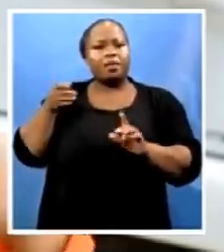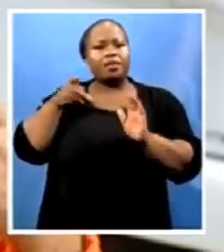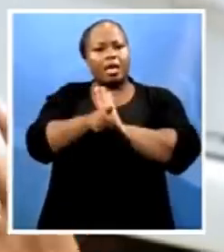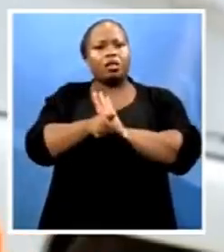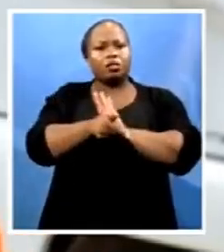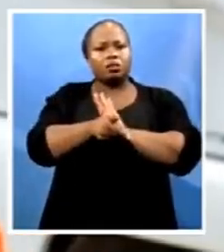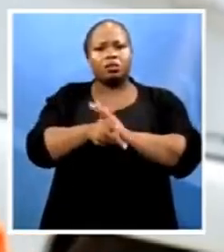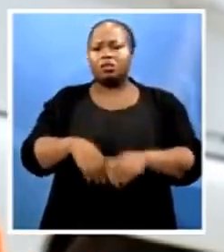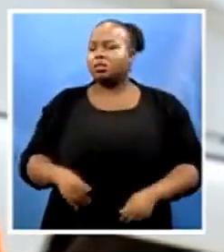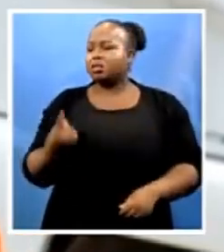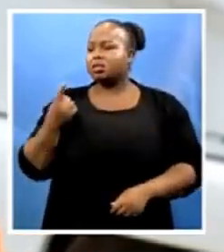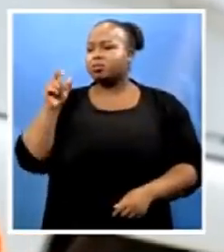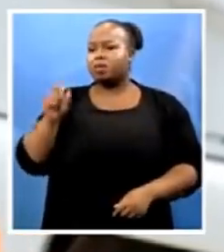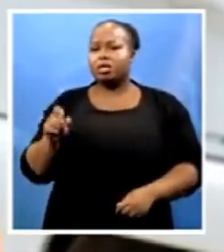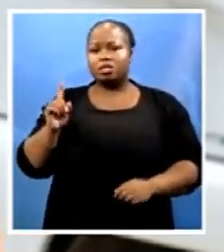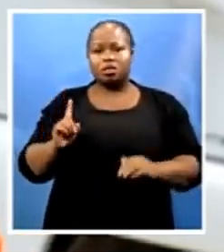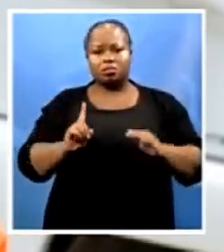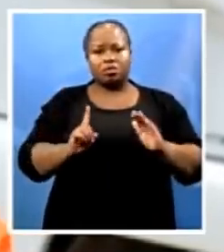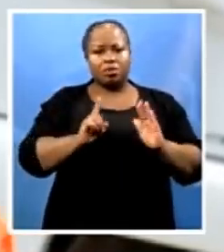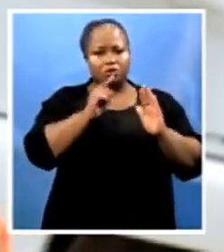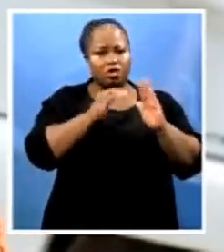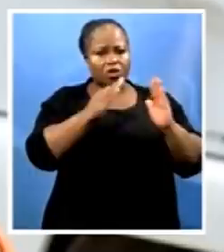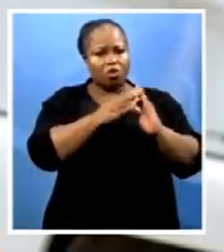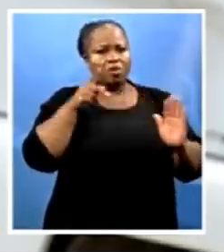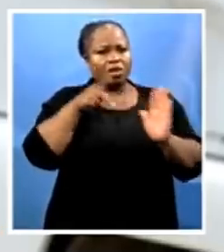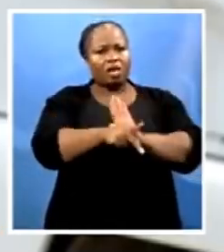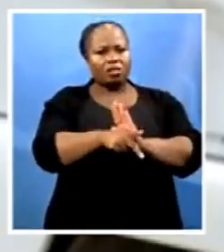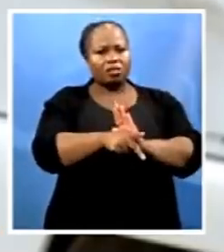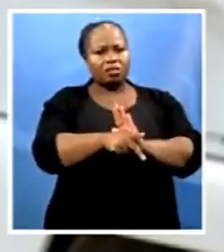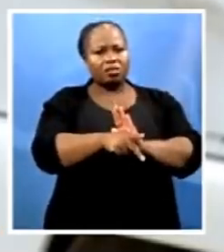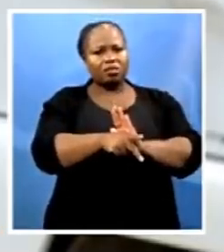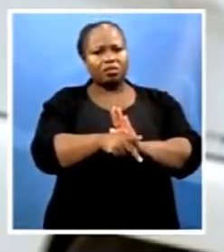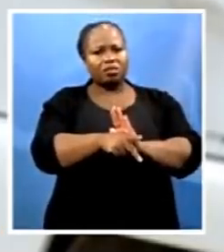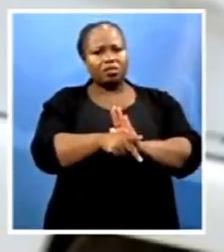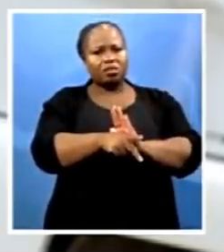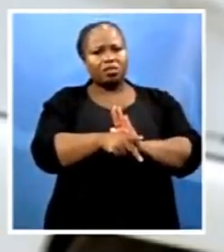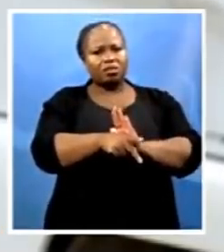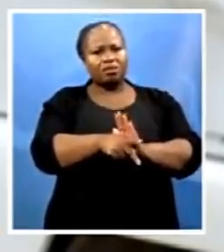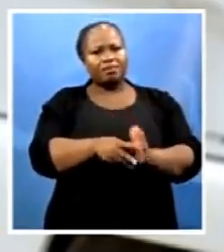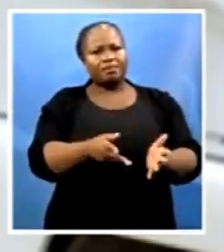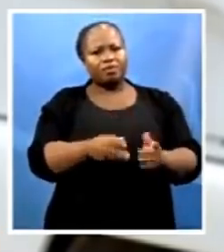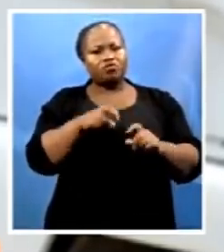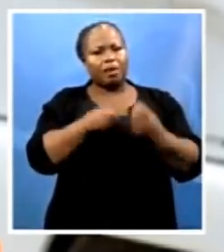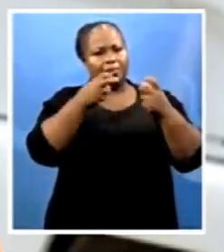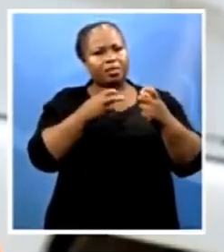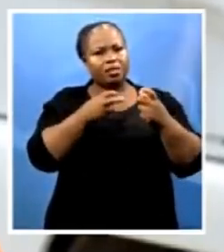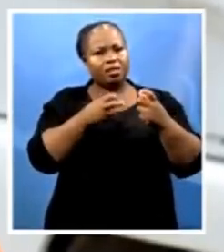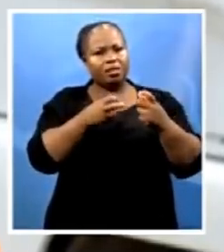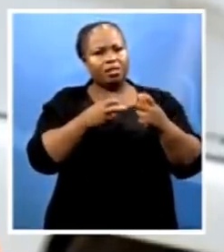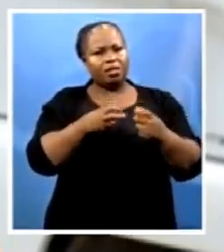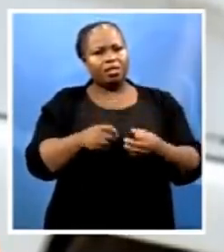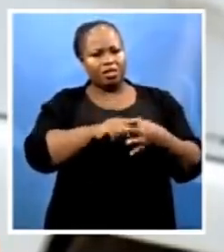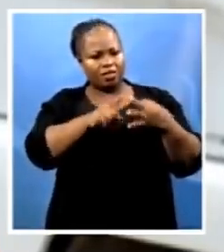room and killed and strangled her and raped the three daughters. It is uncalled